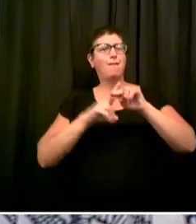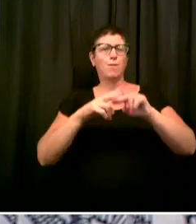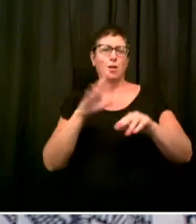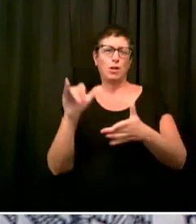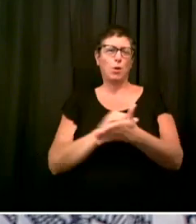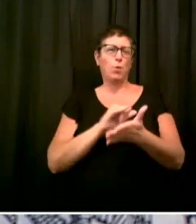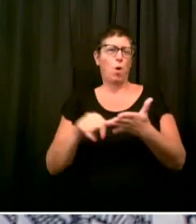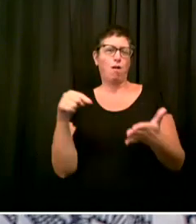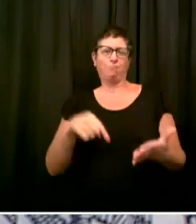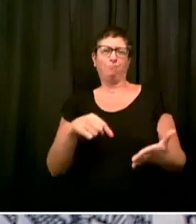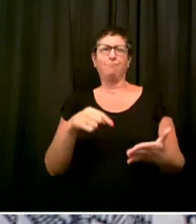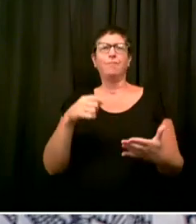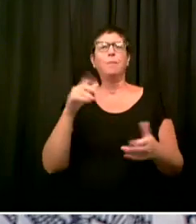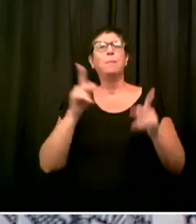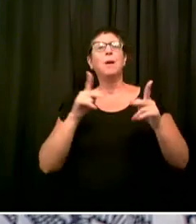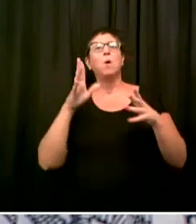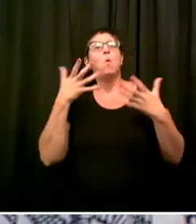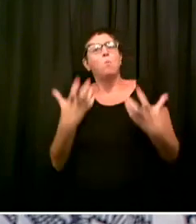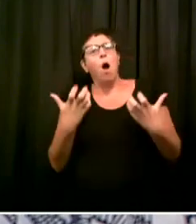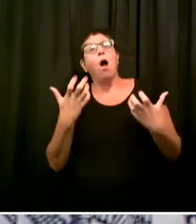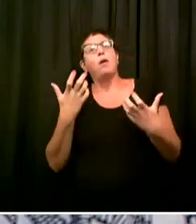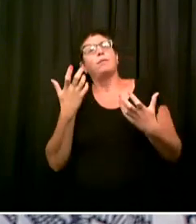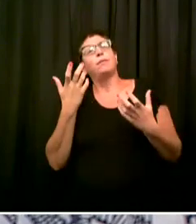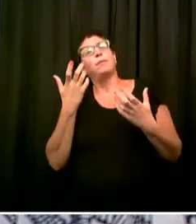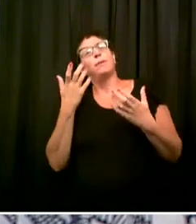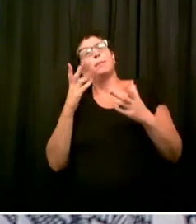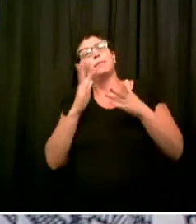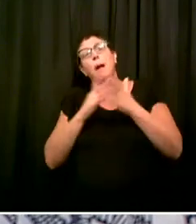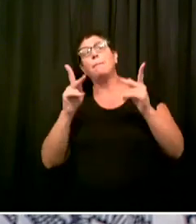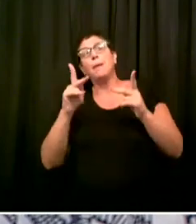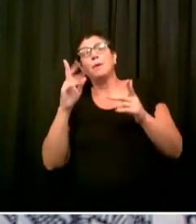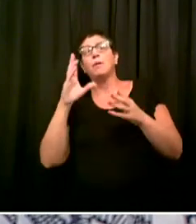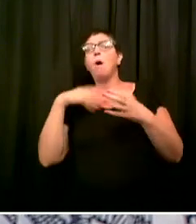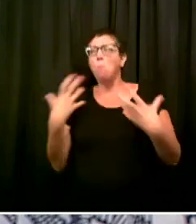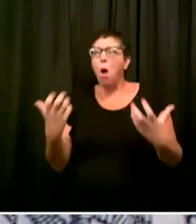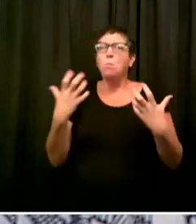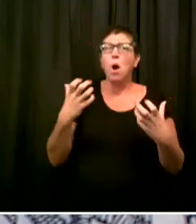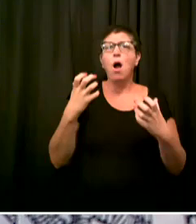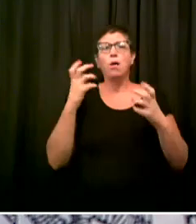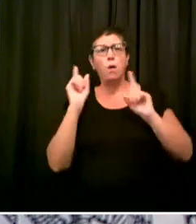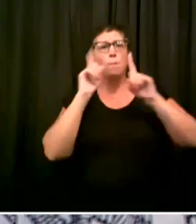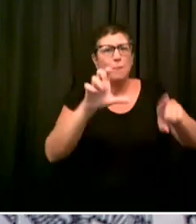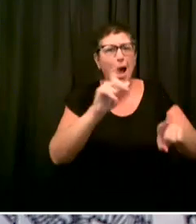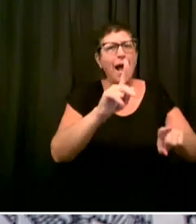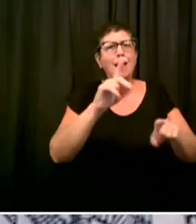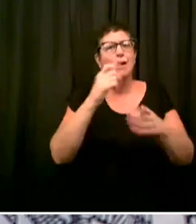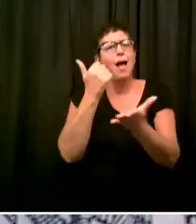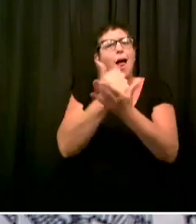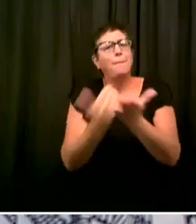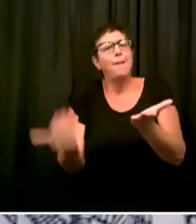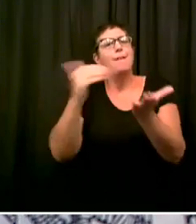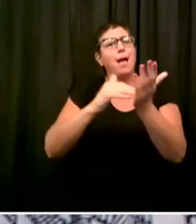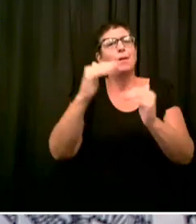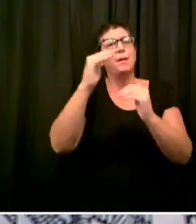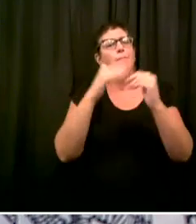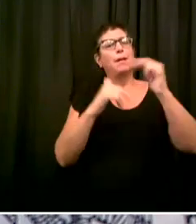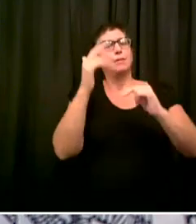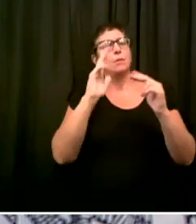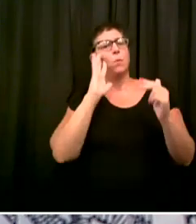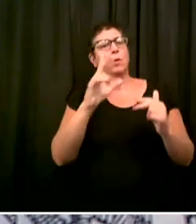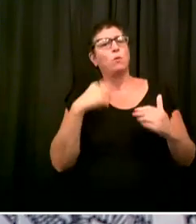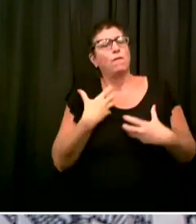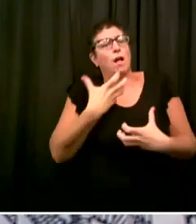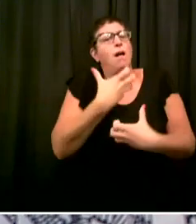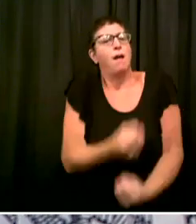rebuilding. So I have a lot of confidence in the future of the city. Go ahead, Steve. Yeah,